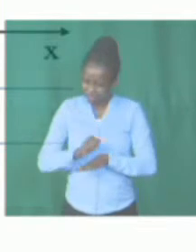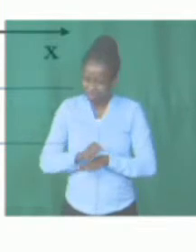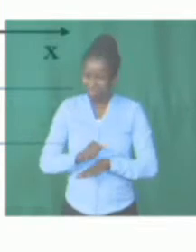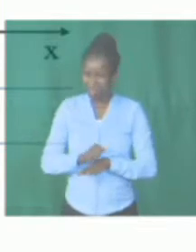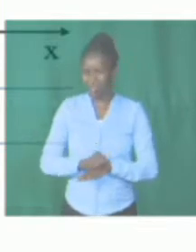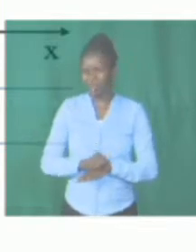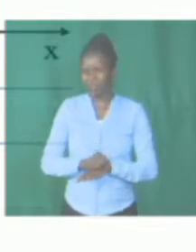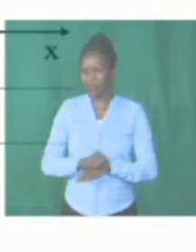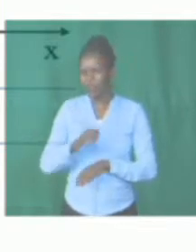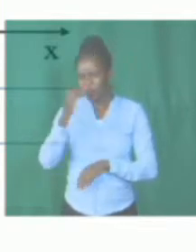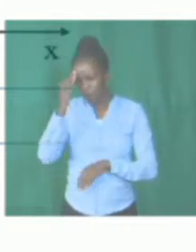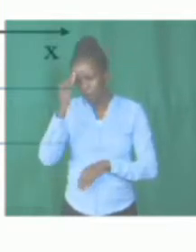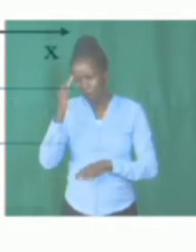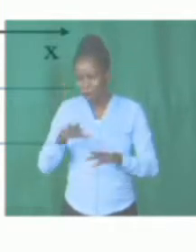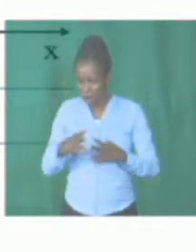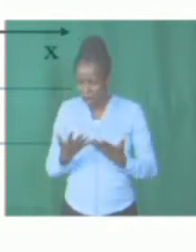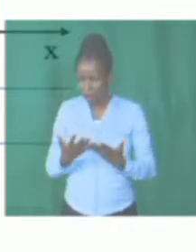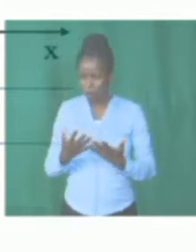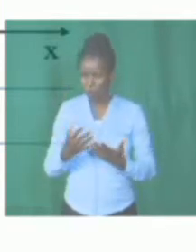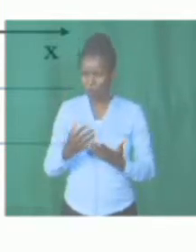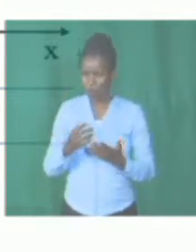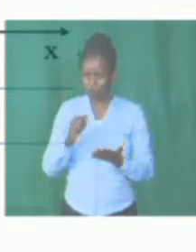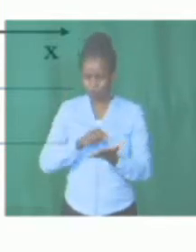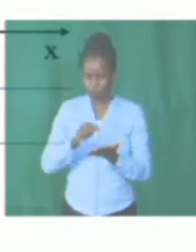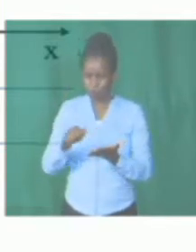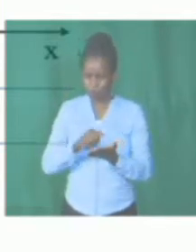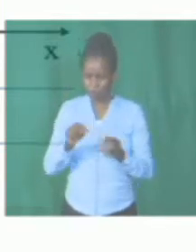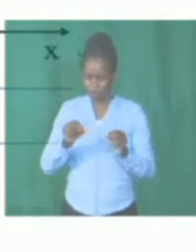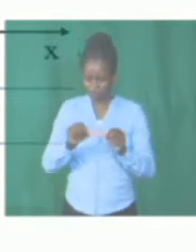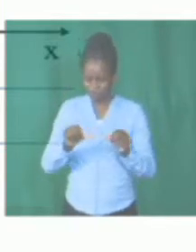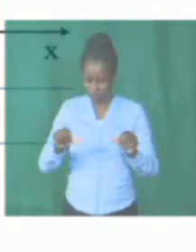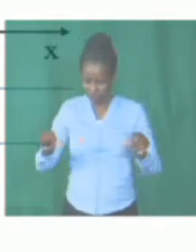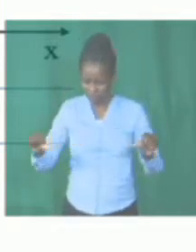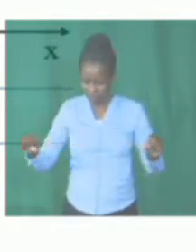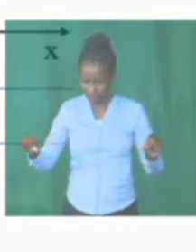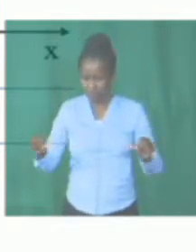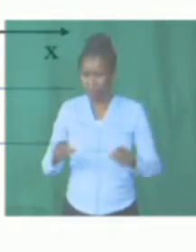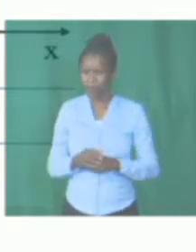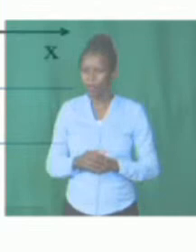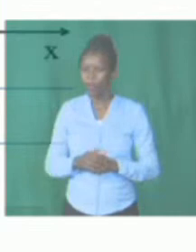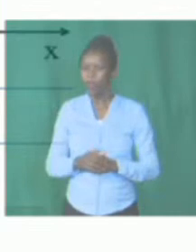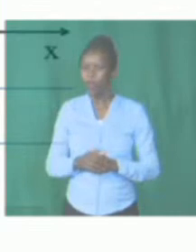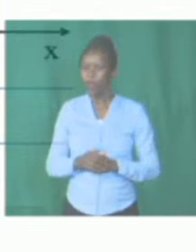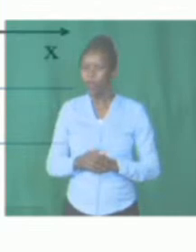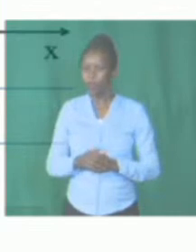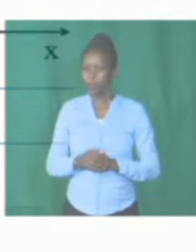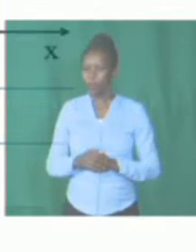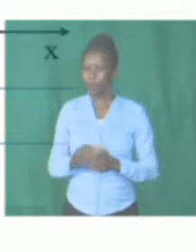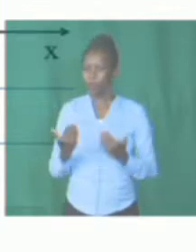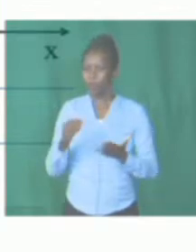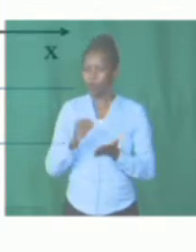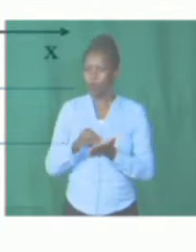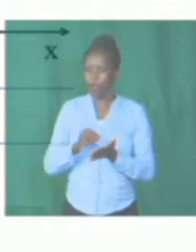length of this line segment as what? As I'm sure, dear Lena, you've got what? A